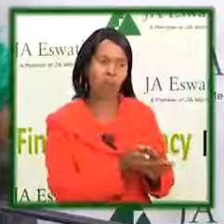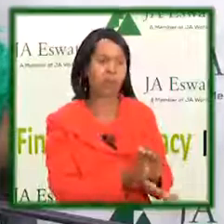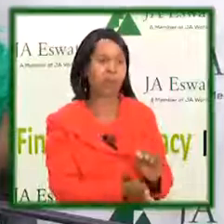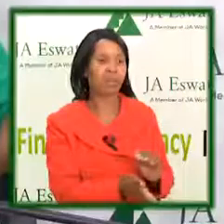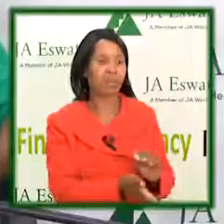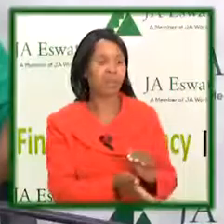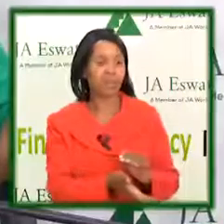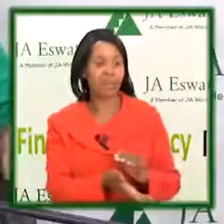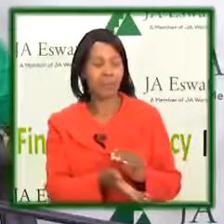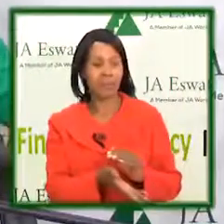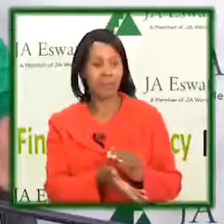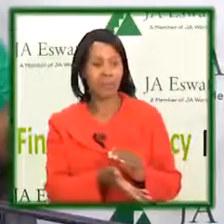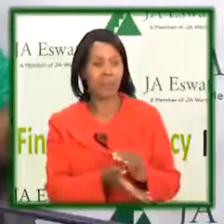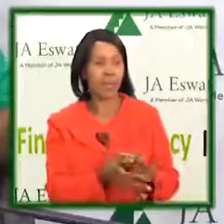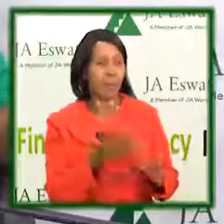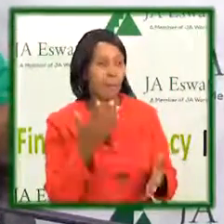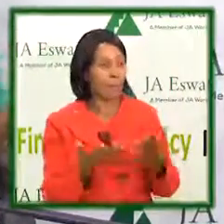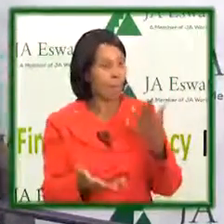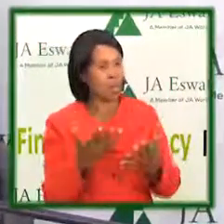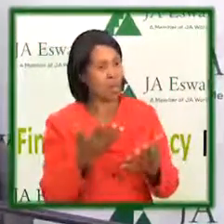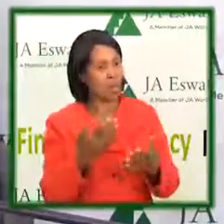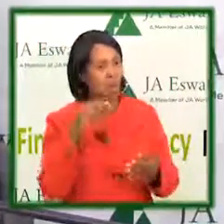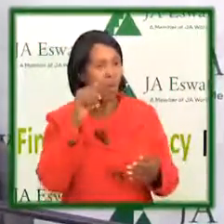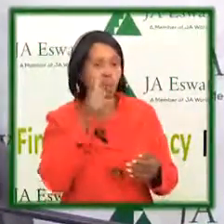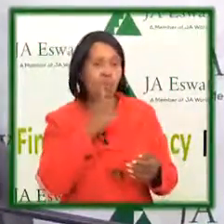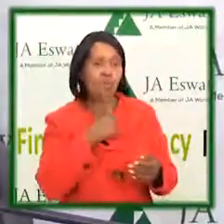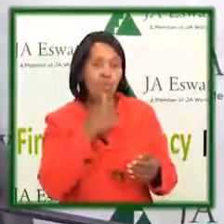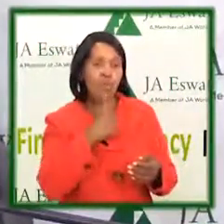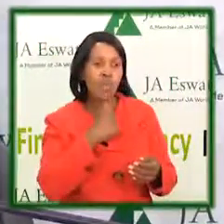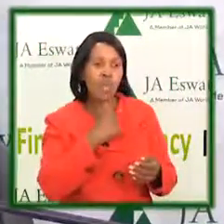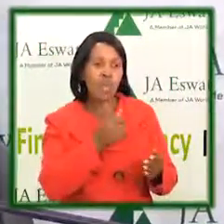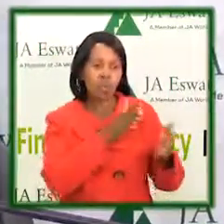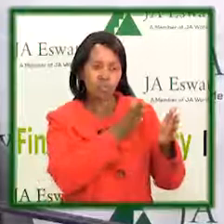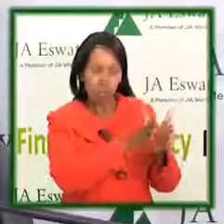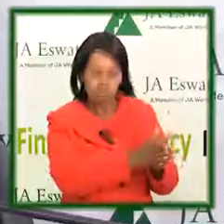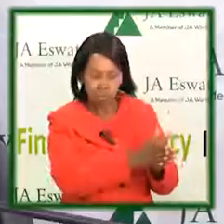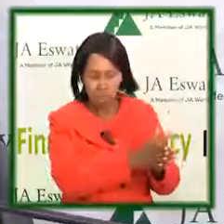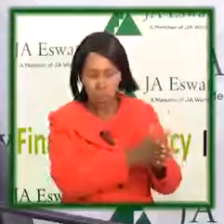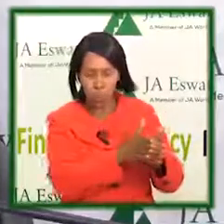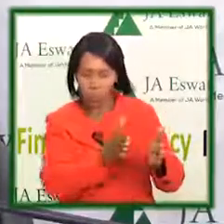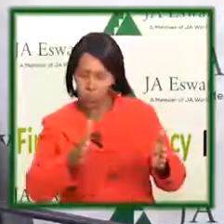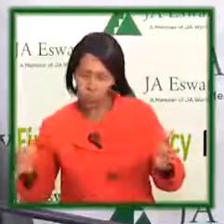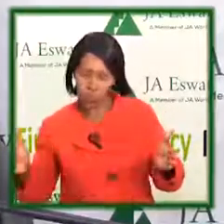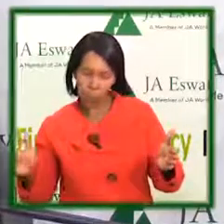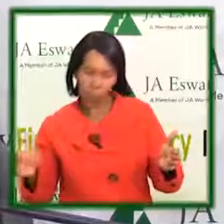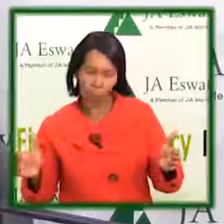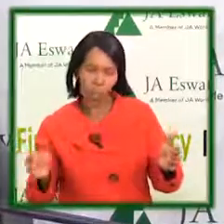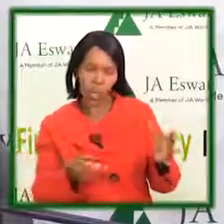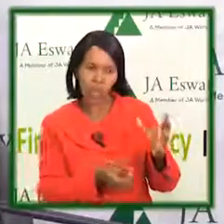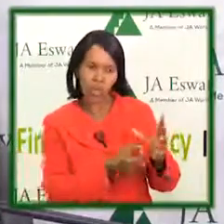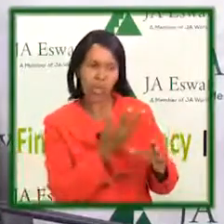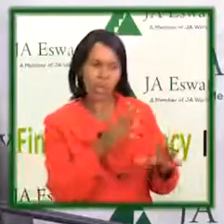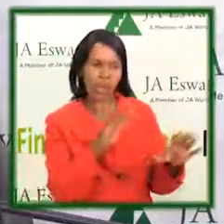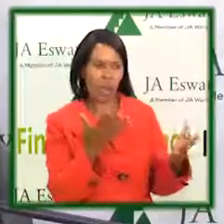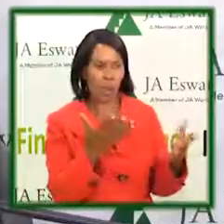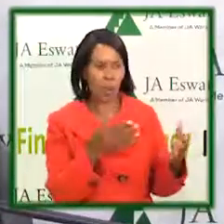are using an assembly line, each and everyone must be very sure and have all the information